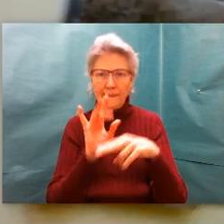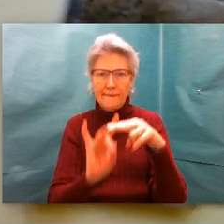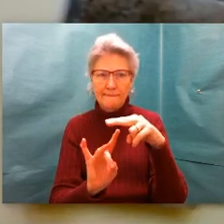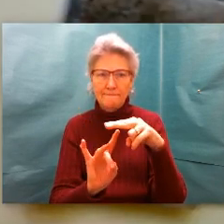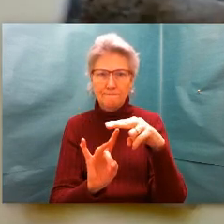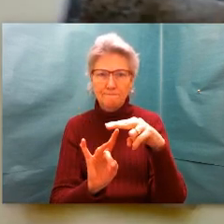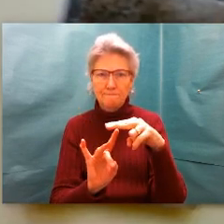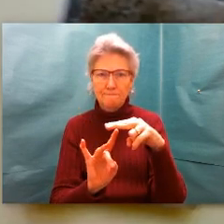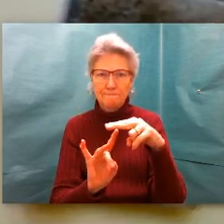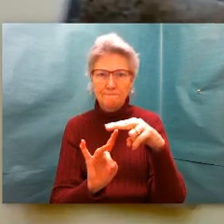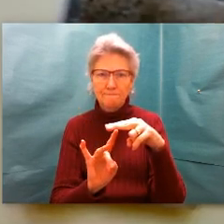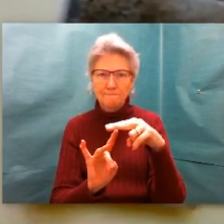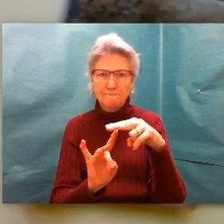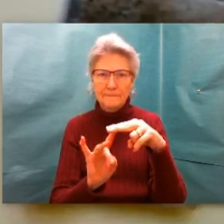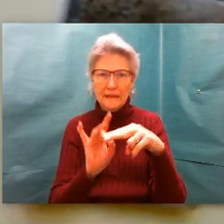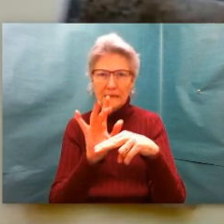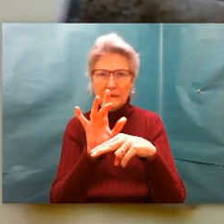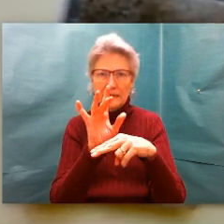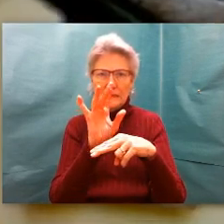5/8,